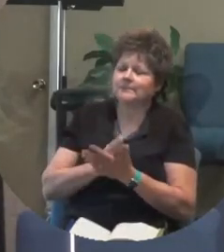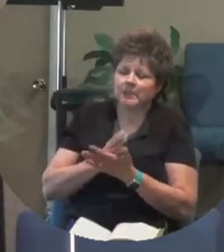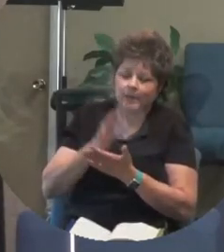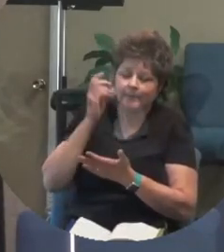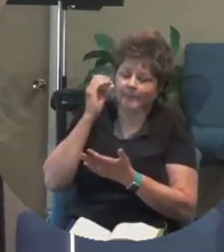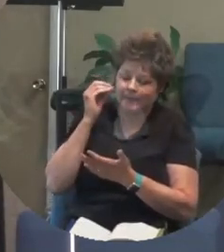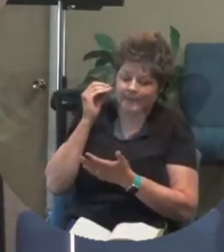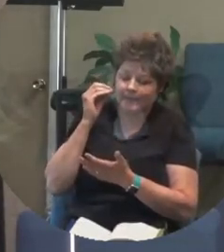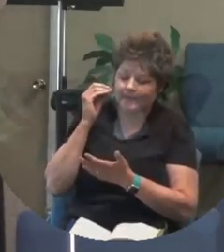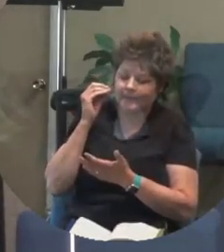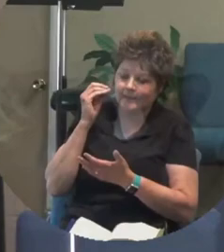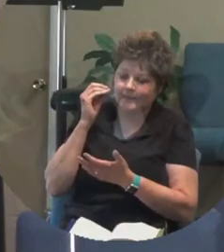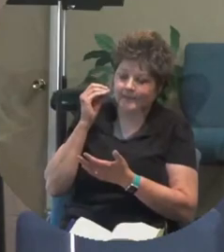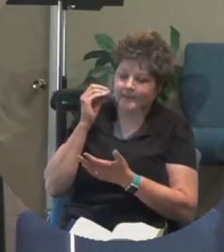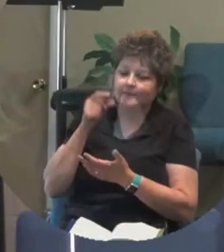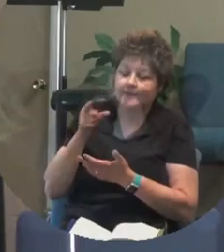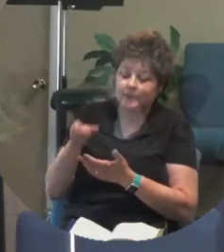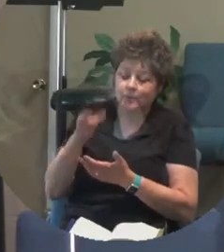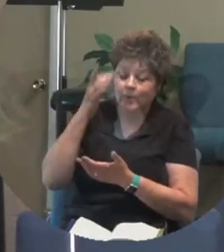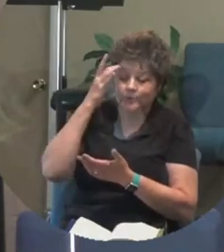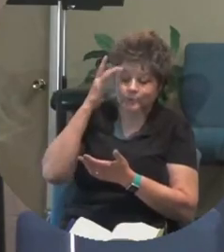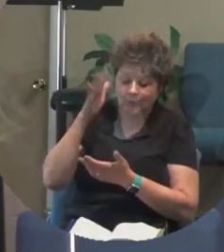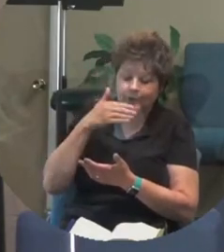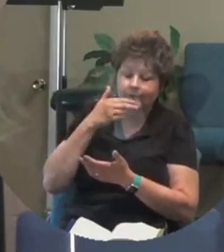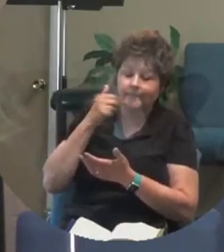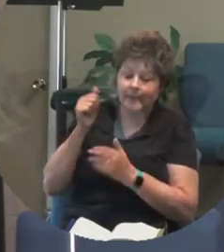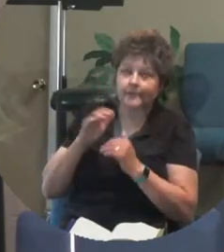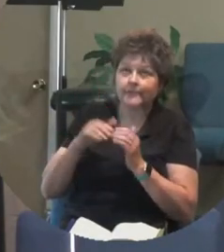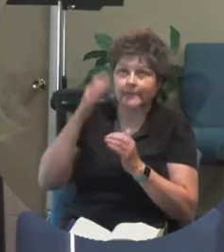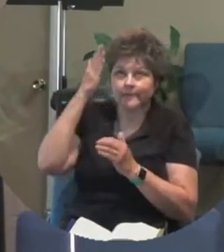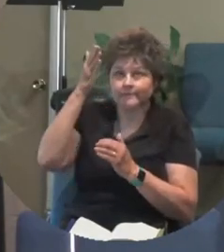thinking that you're smarter and better than I am.